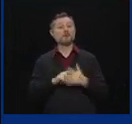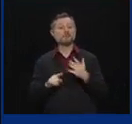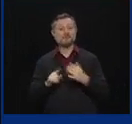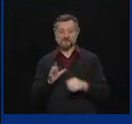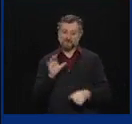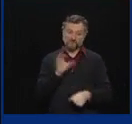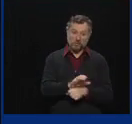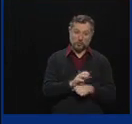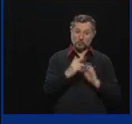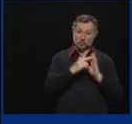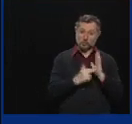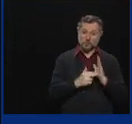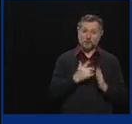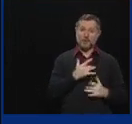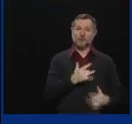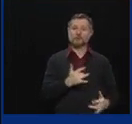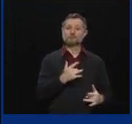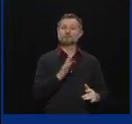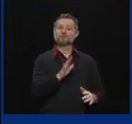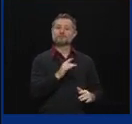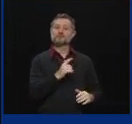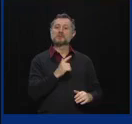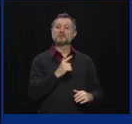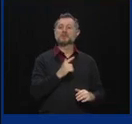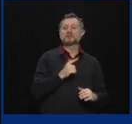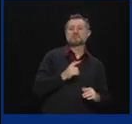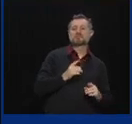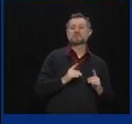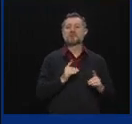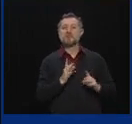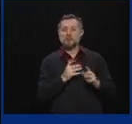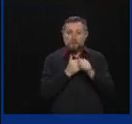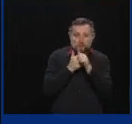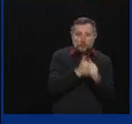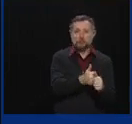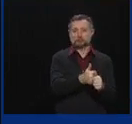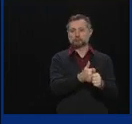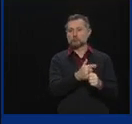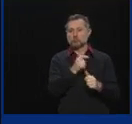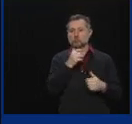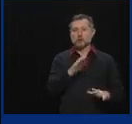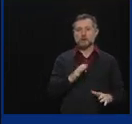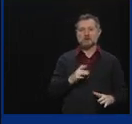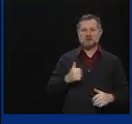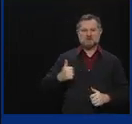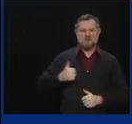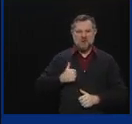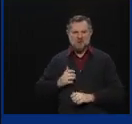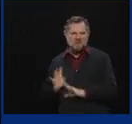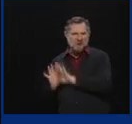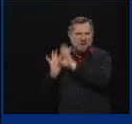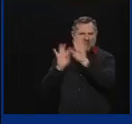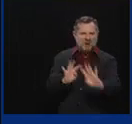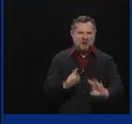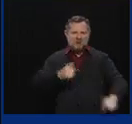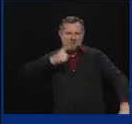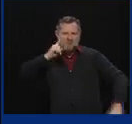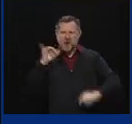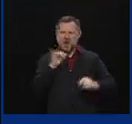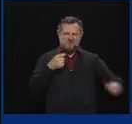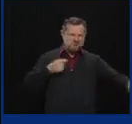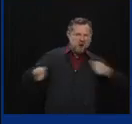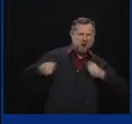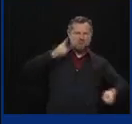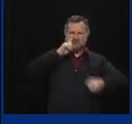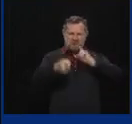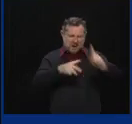will comply, so it doesn't turn into a demilitarized zone where you're anxious about enforcement. There are communities